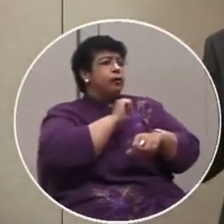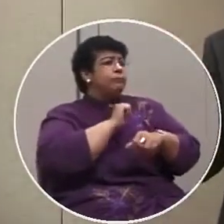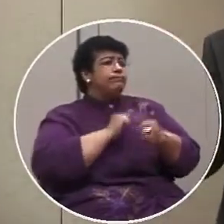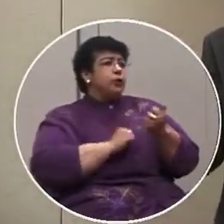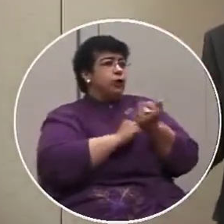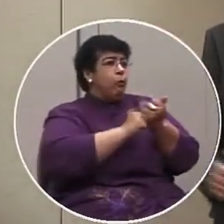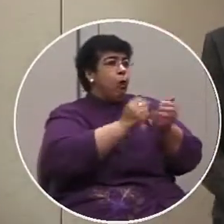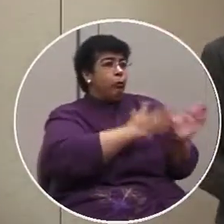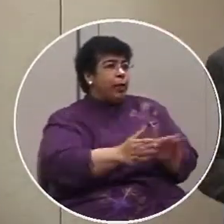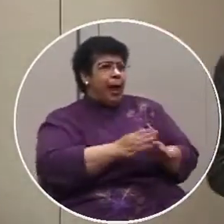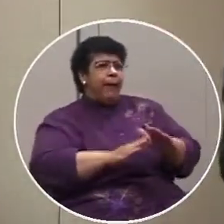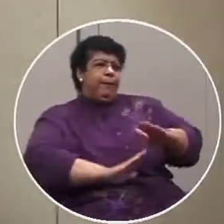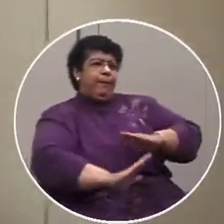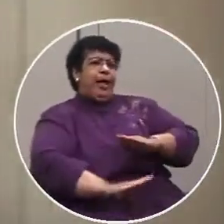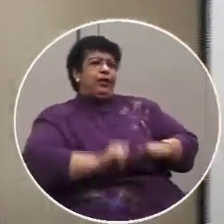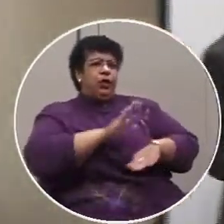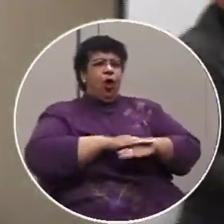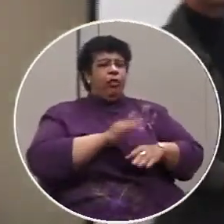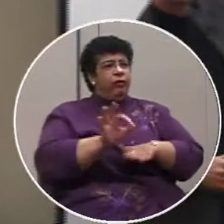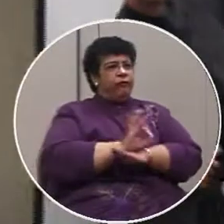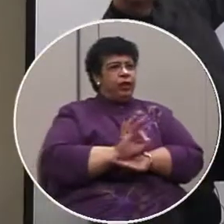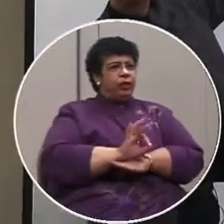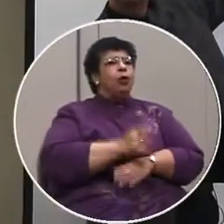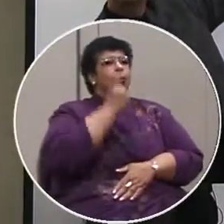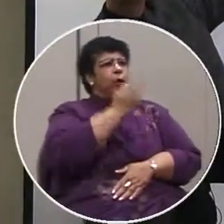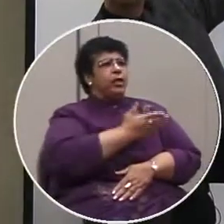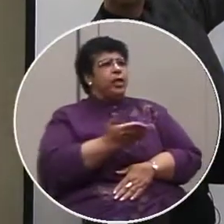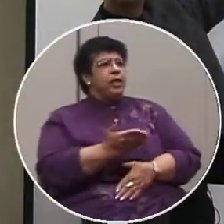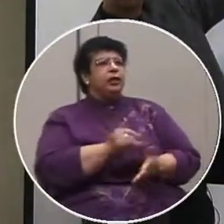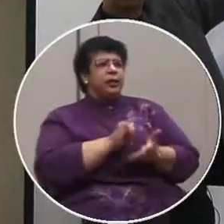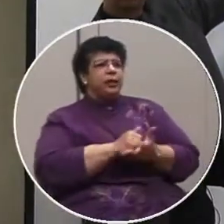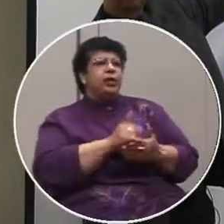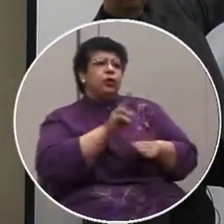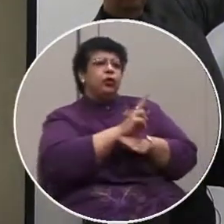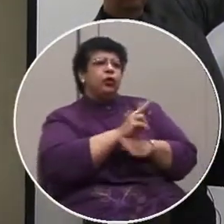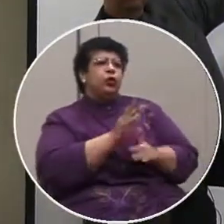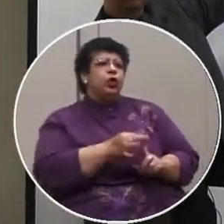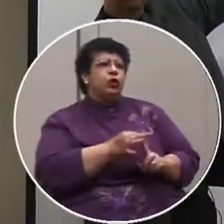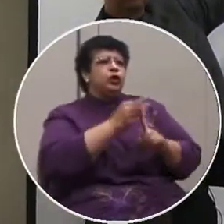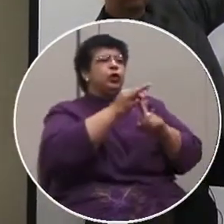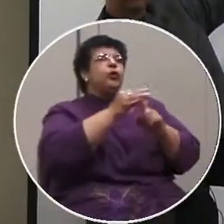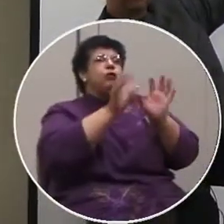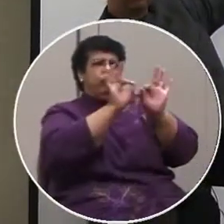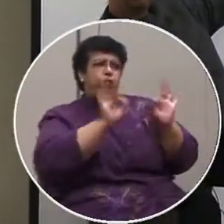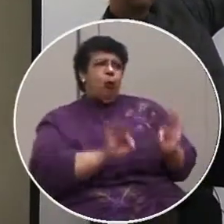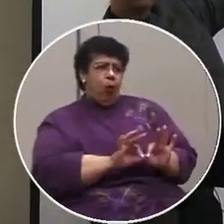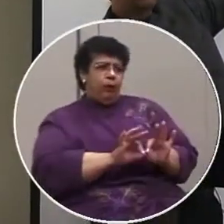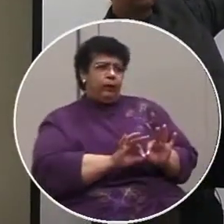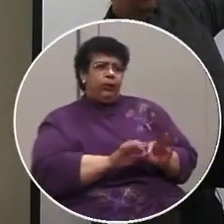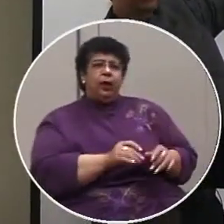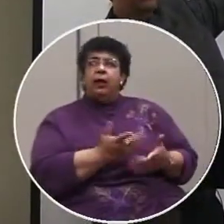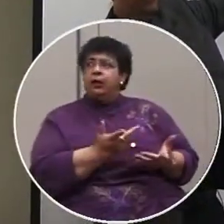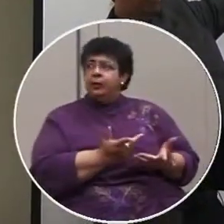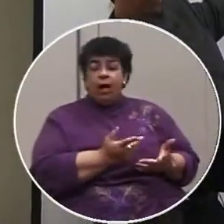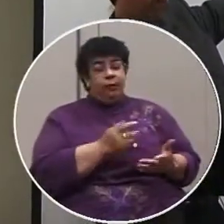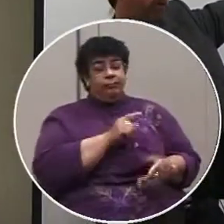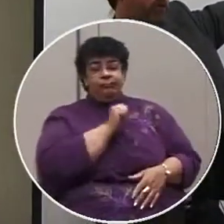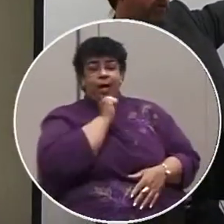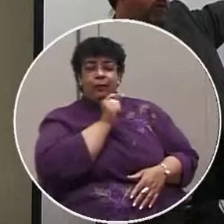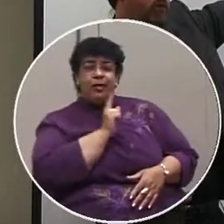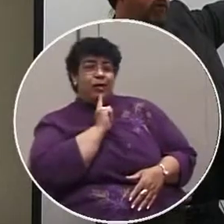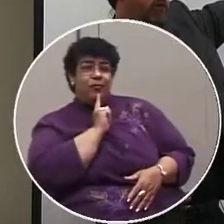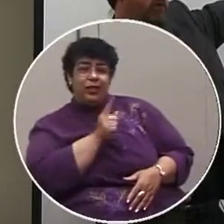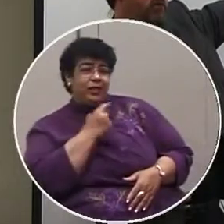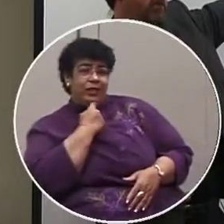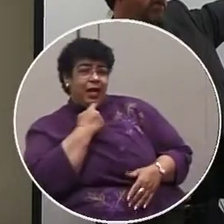the function? One of the things is that you use certain forms. Now, I'm not saying I really care what form